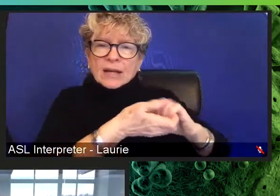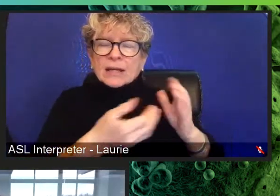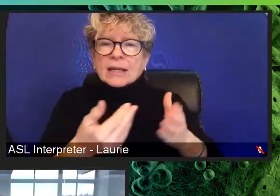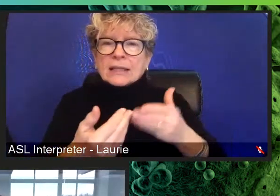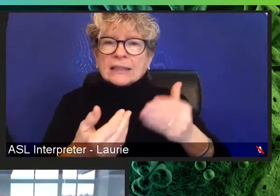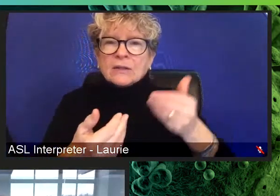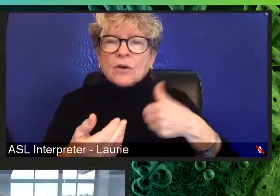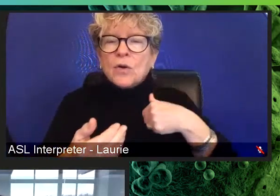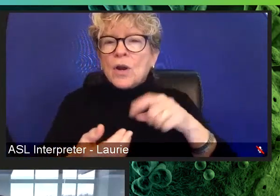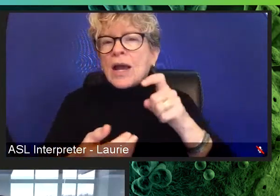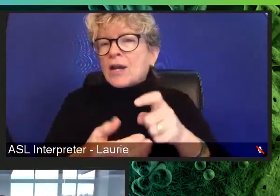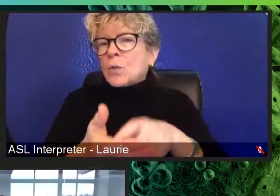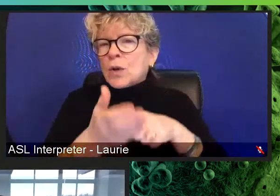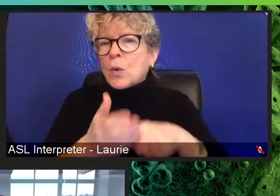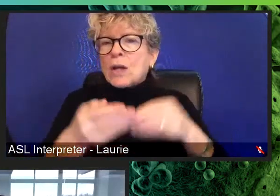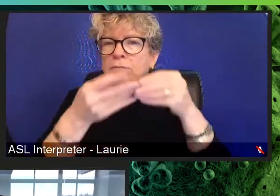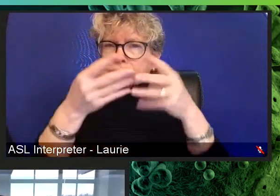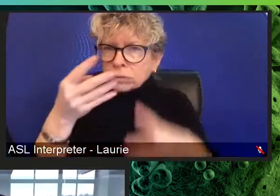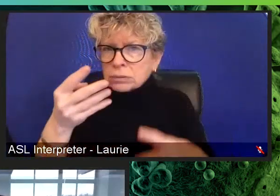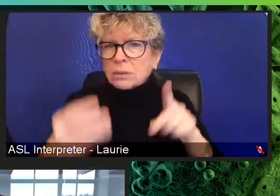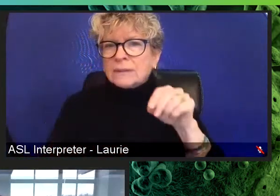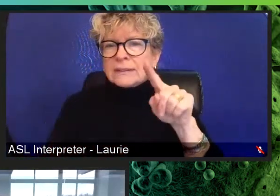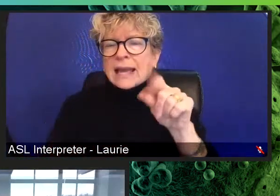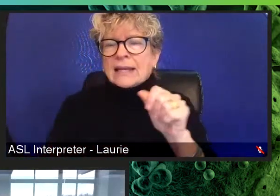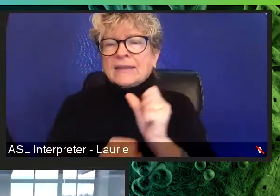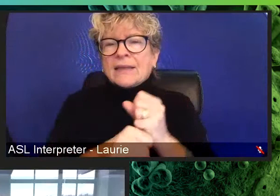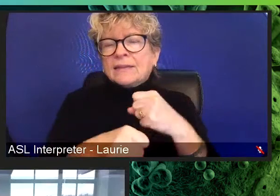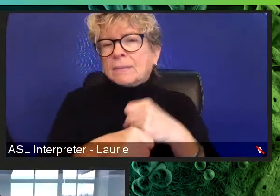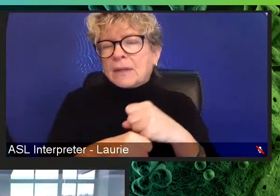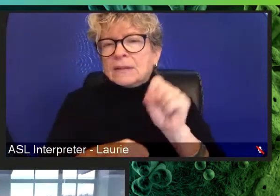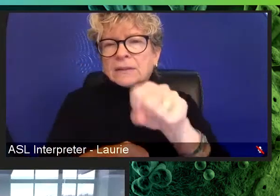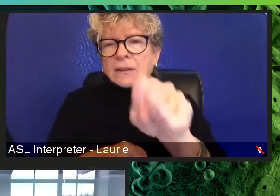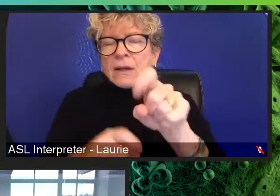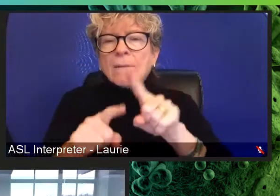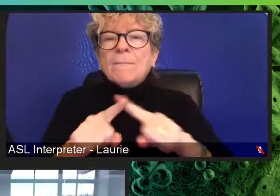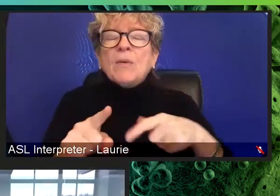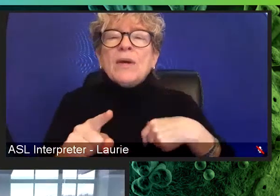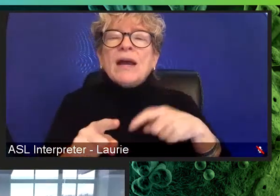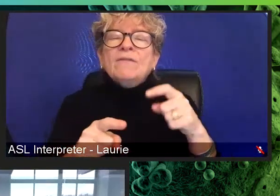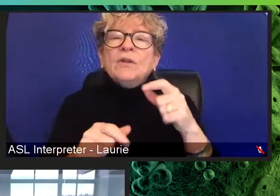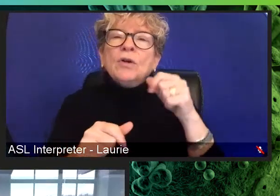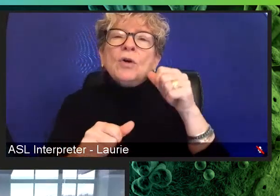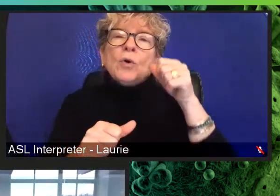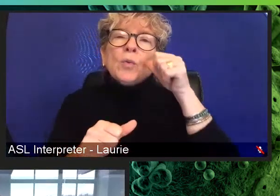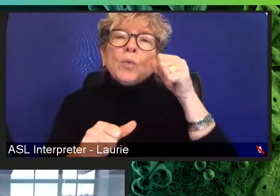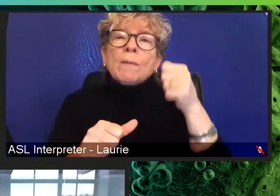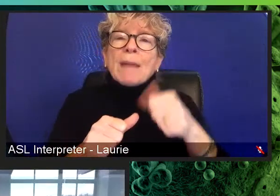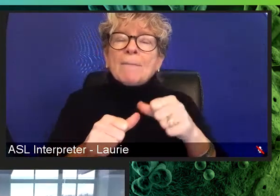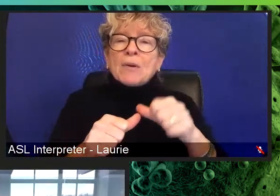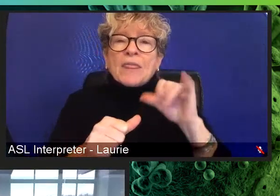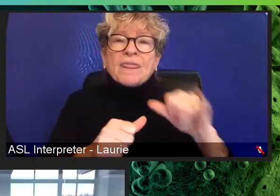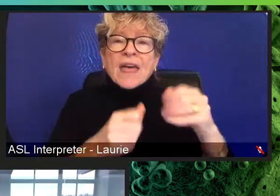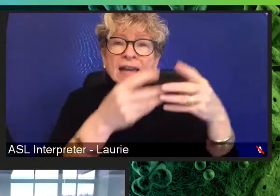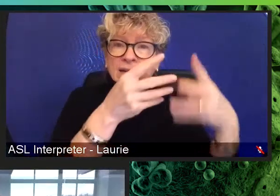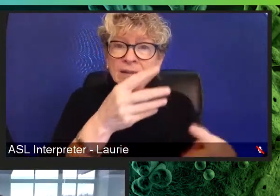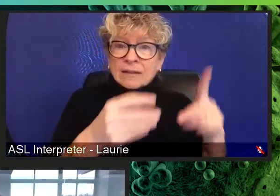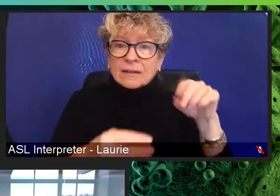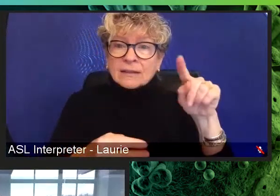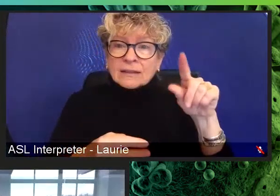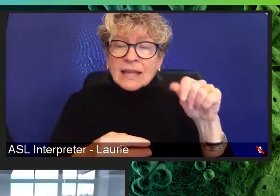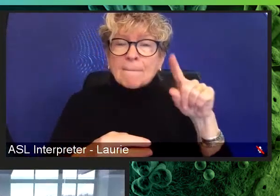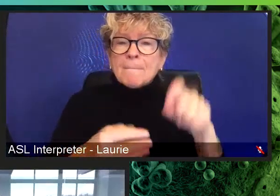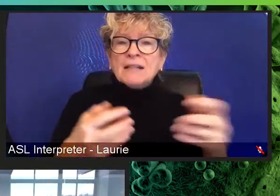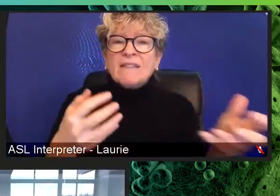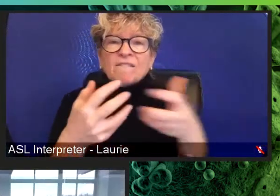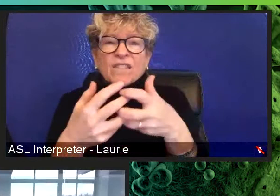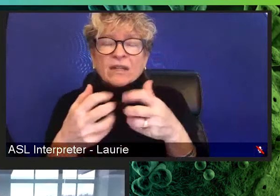large amounts of data to be generated, but that also has to be generated in such a way that fits in with the modeling that we do. So it's really an iterative process that we go